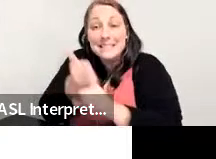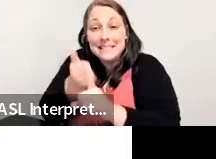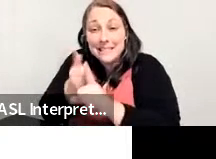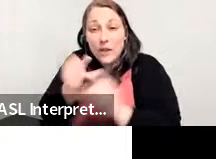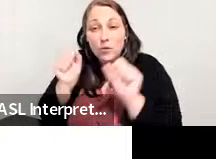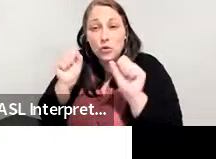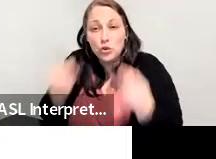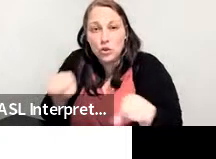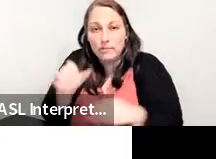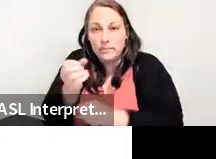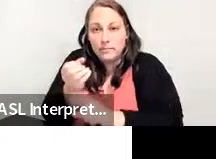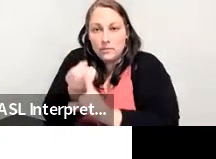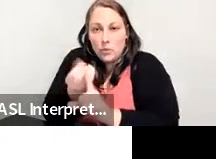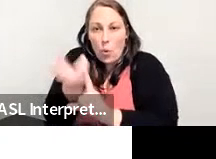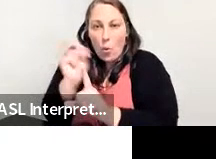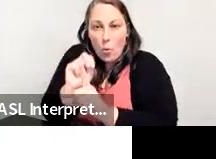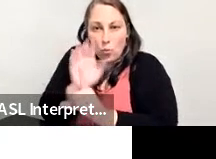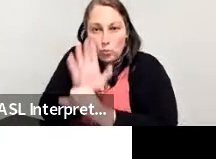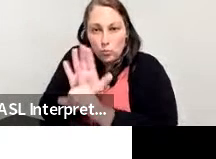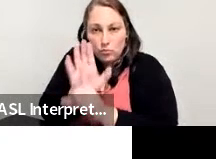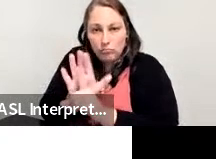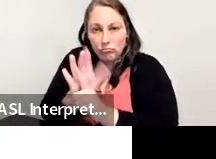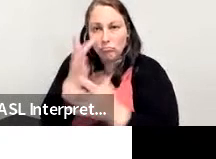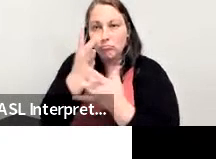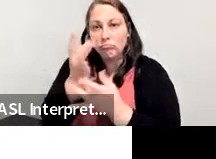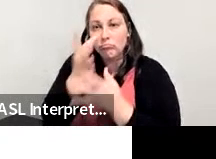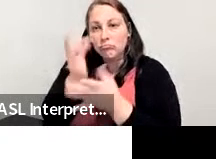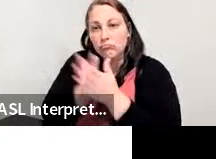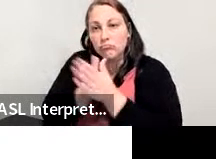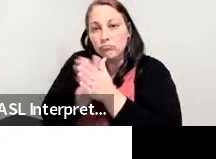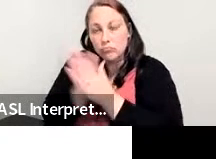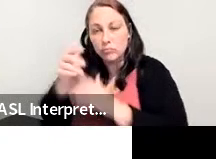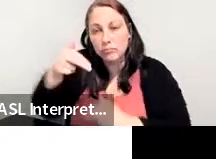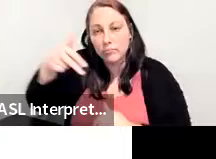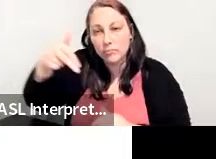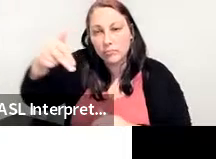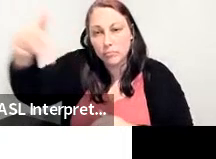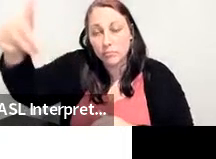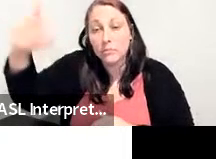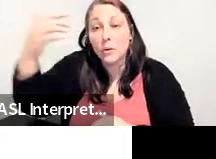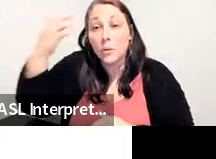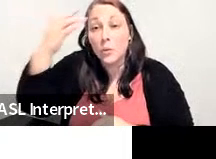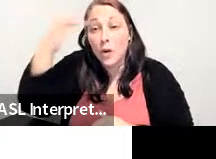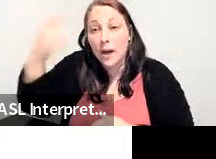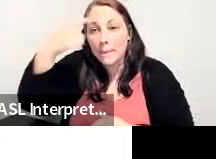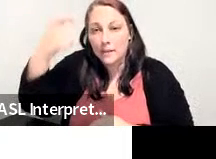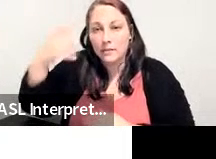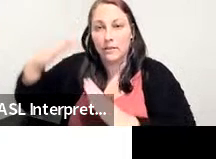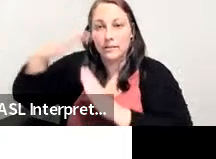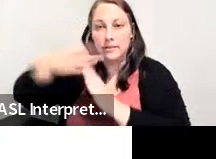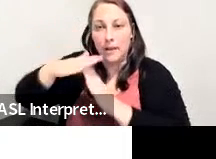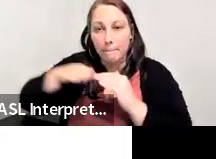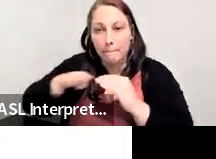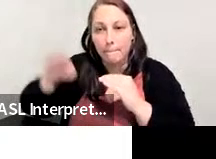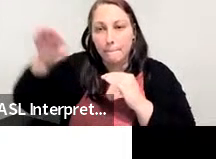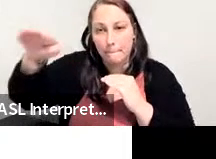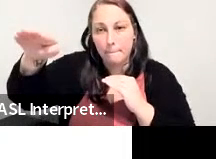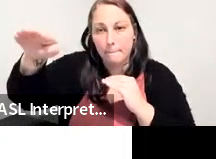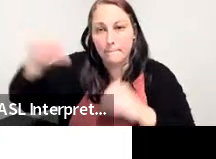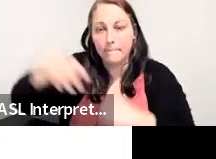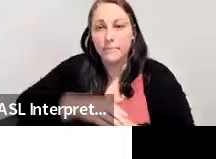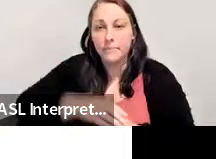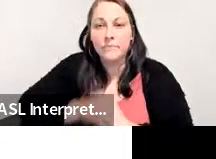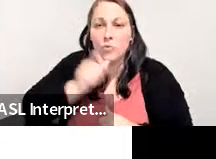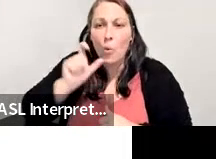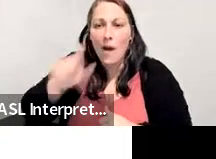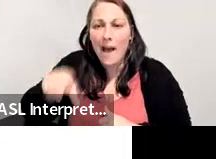of the hill, I think it gives back to 5th Street and expands the sort of pedestrian experience on 5th Street without